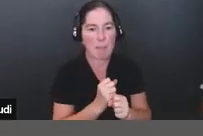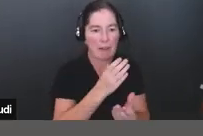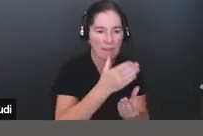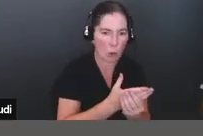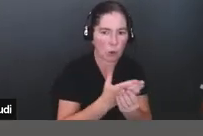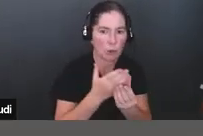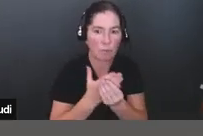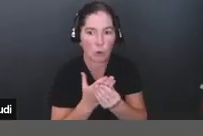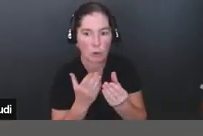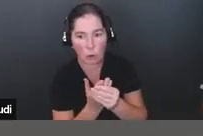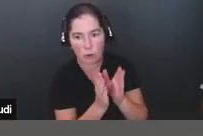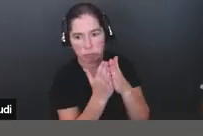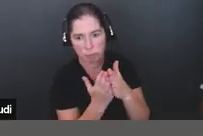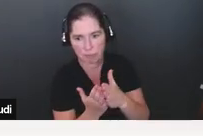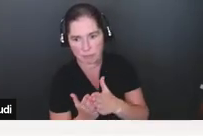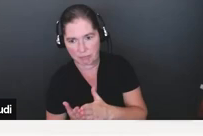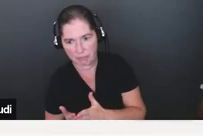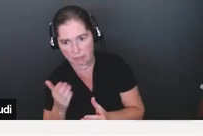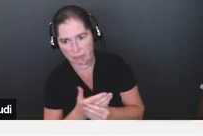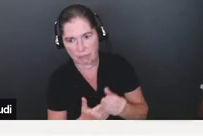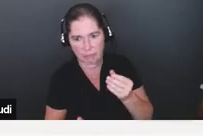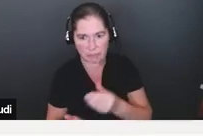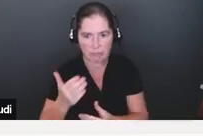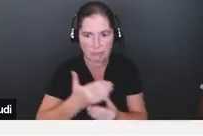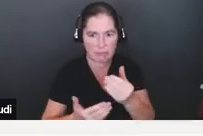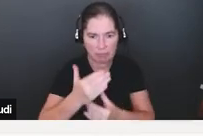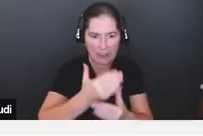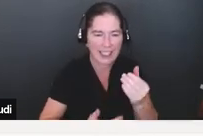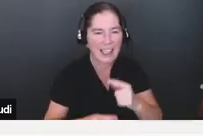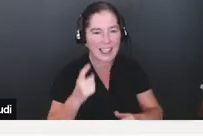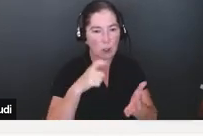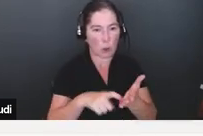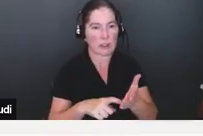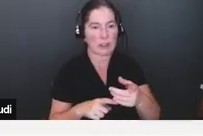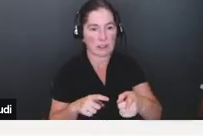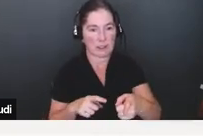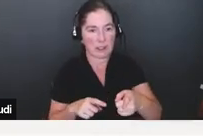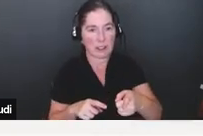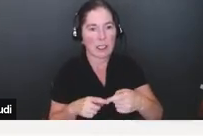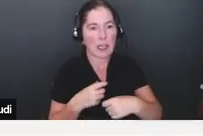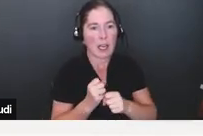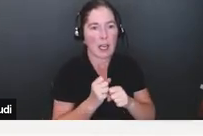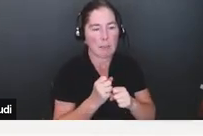within folders, and you can continue doing so. And I noticed that as I did it, it